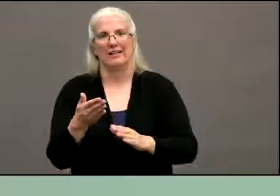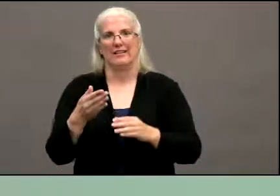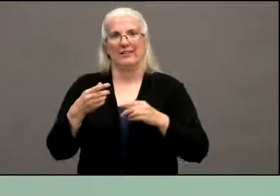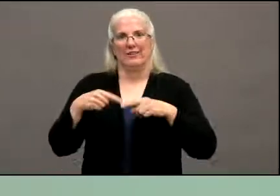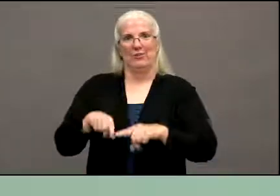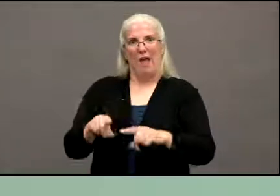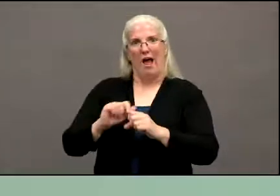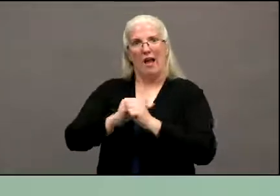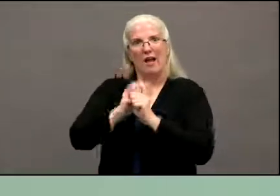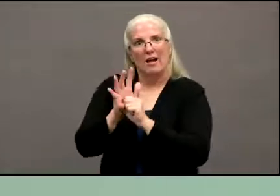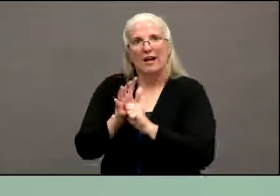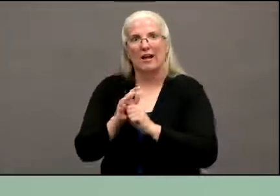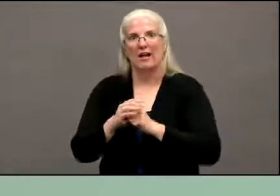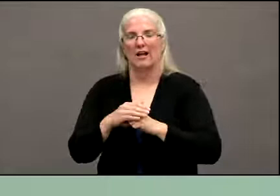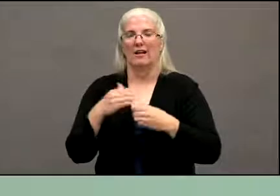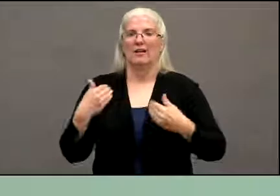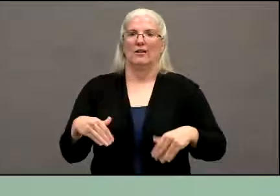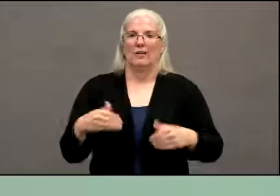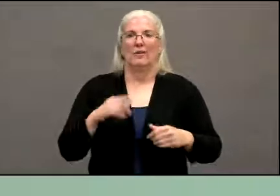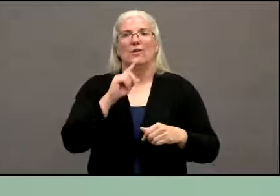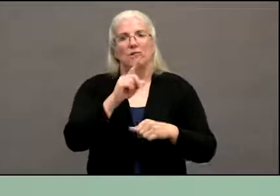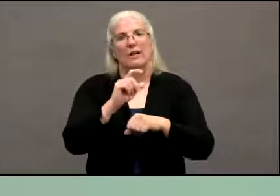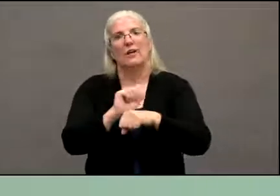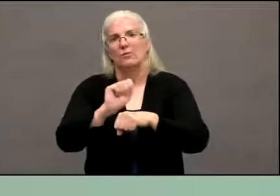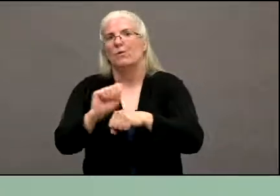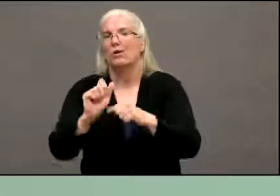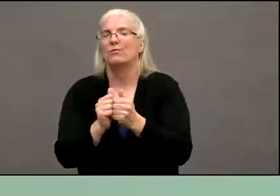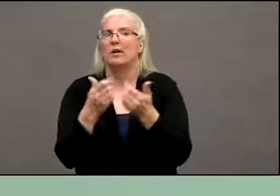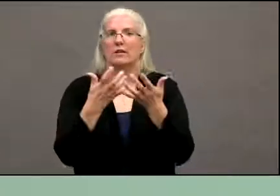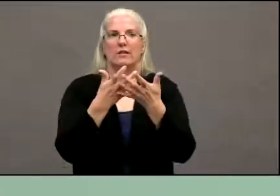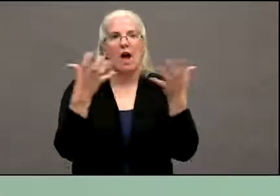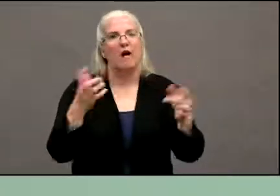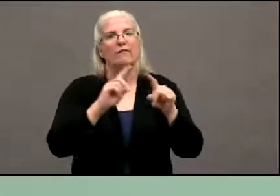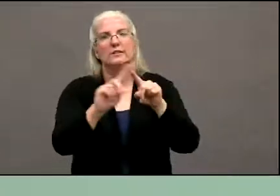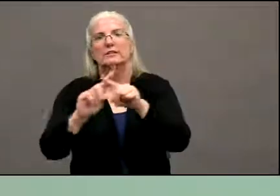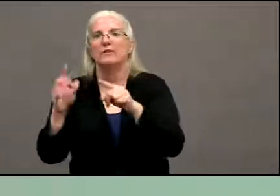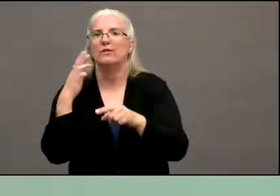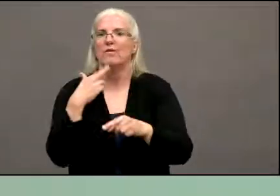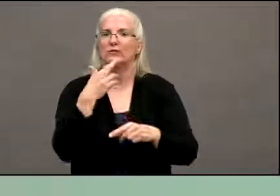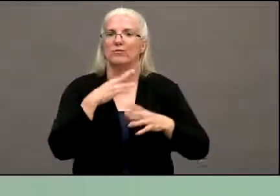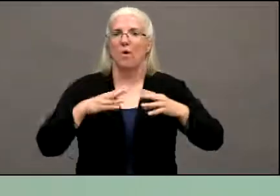and I've heard about restaurant owners like changing their menus to be